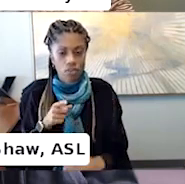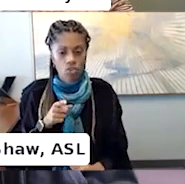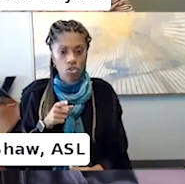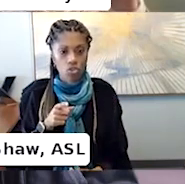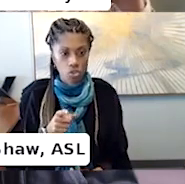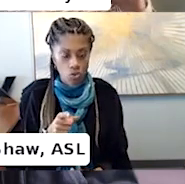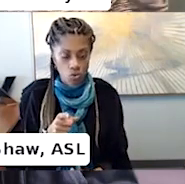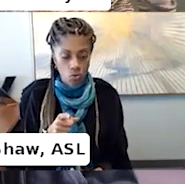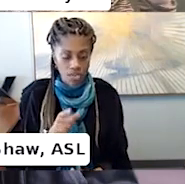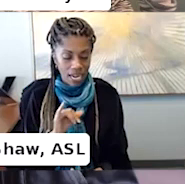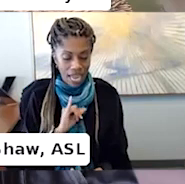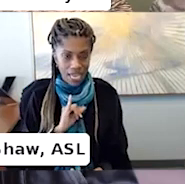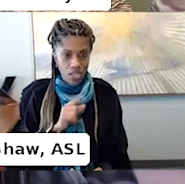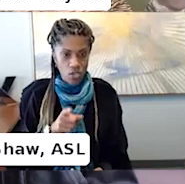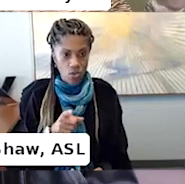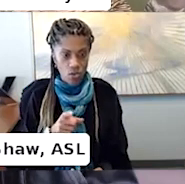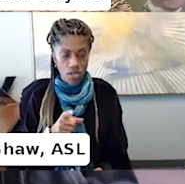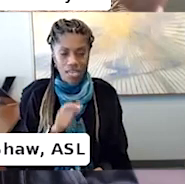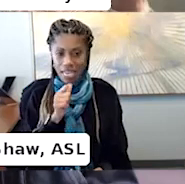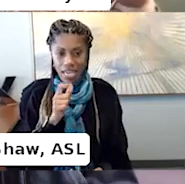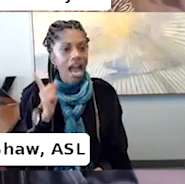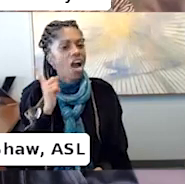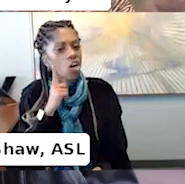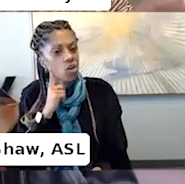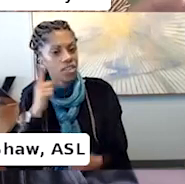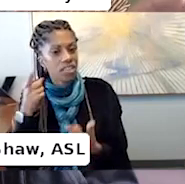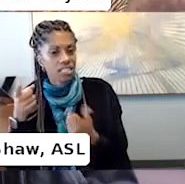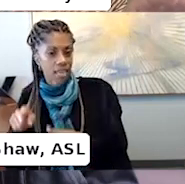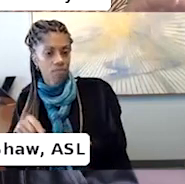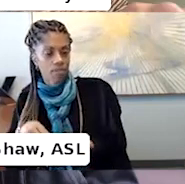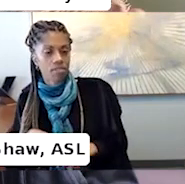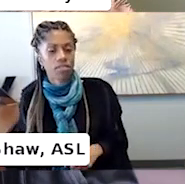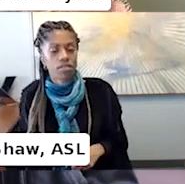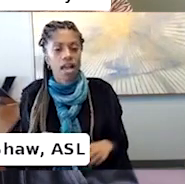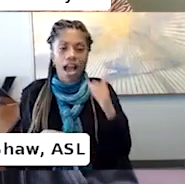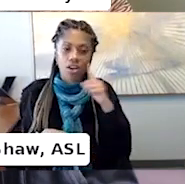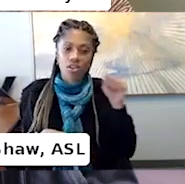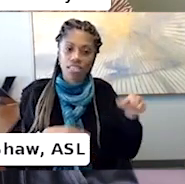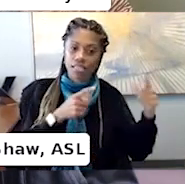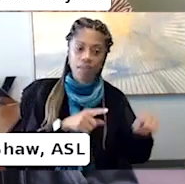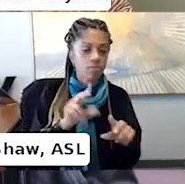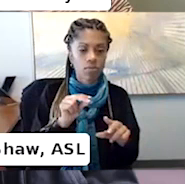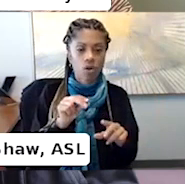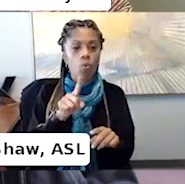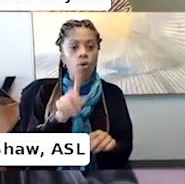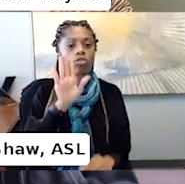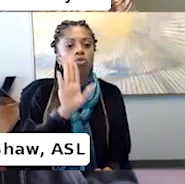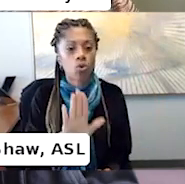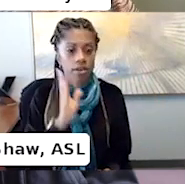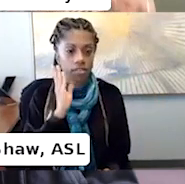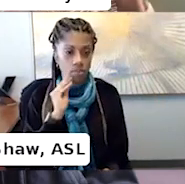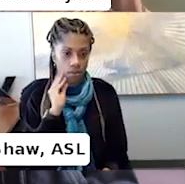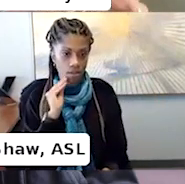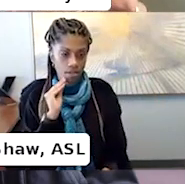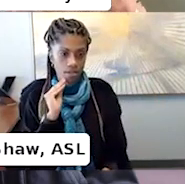as opposed to, well, I heard, and that we speak, that we often engage in,